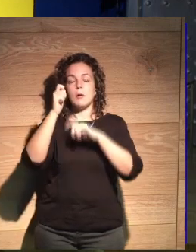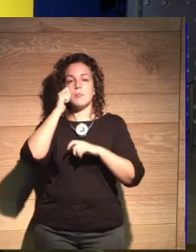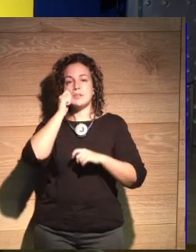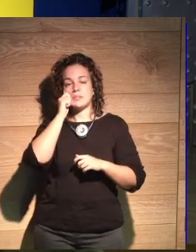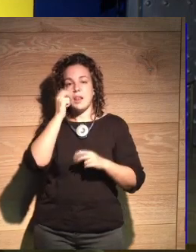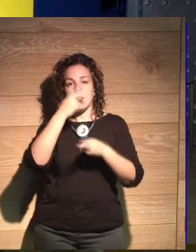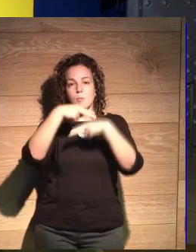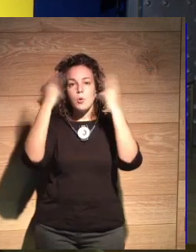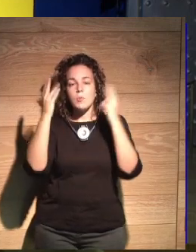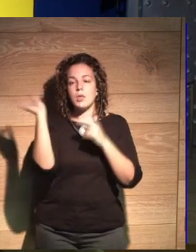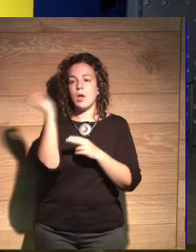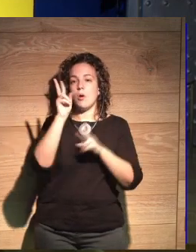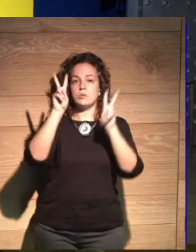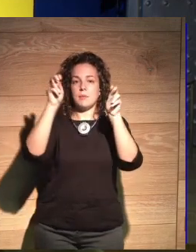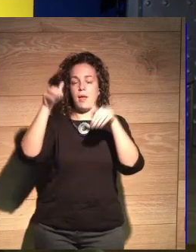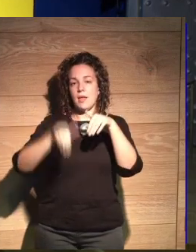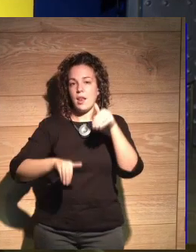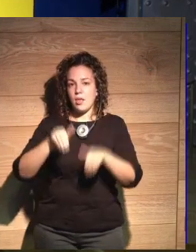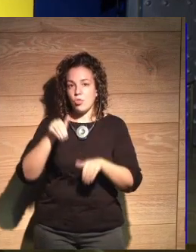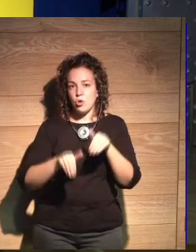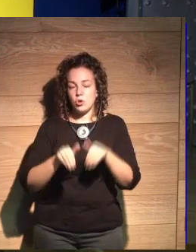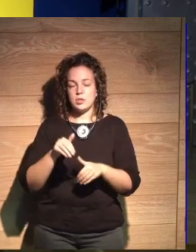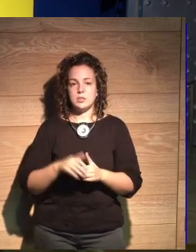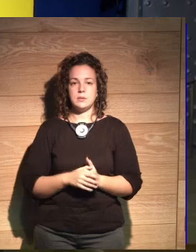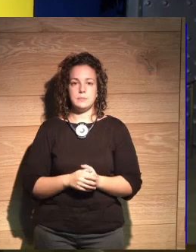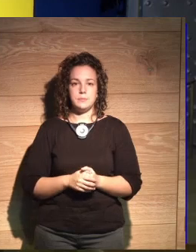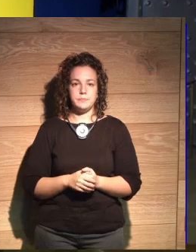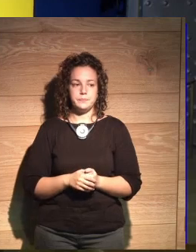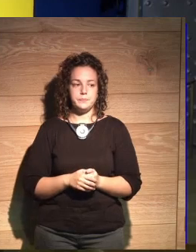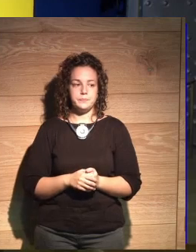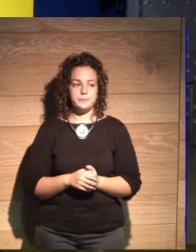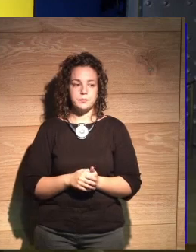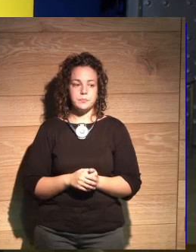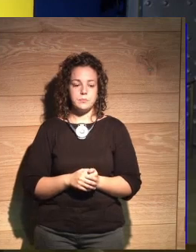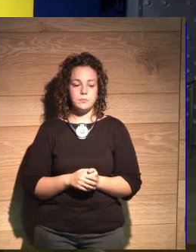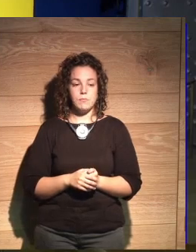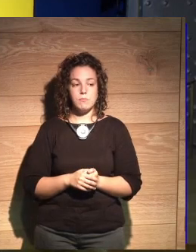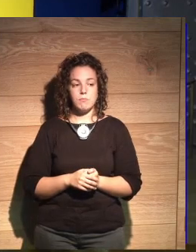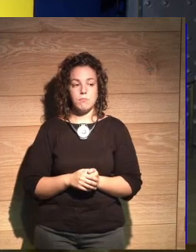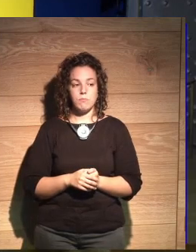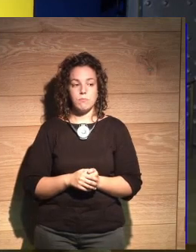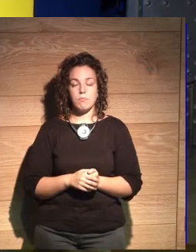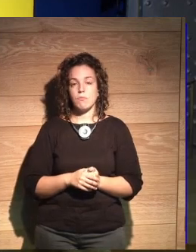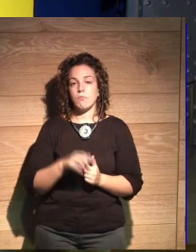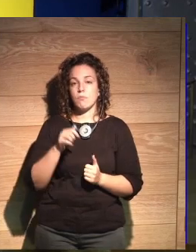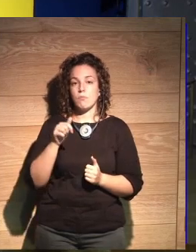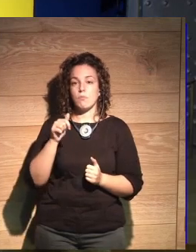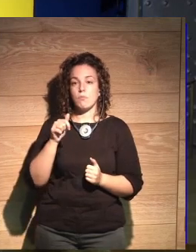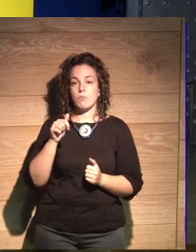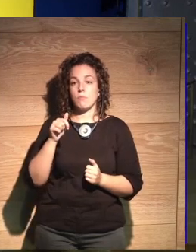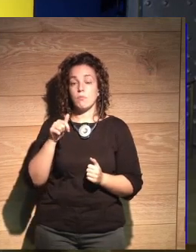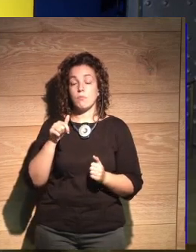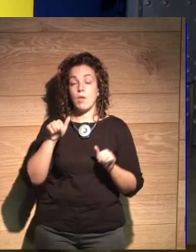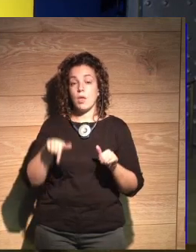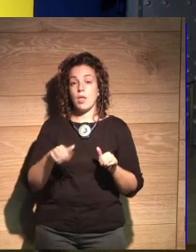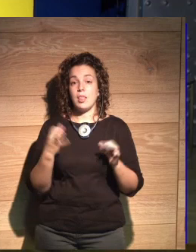we Americans believe in what's called American exceptionalism, the belief that the United States is so